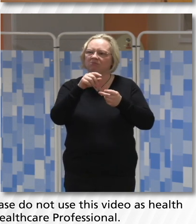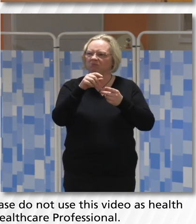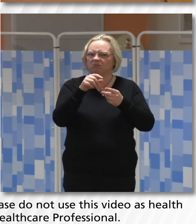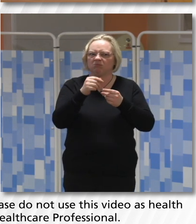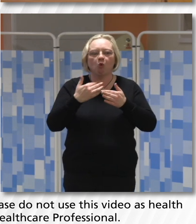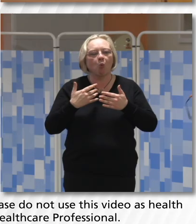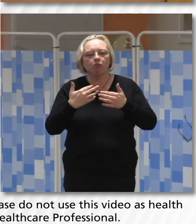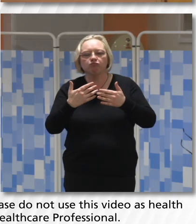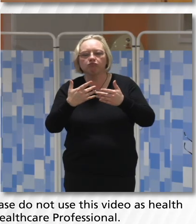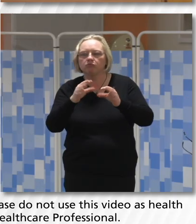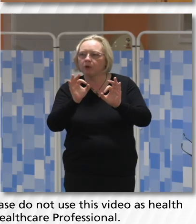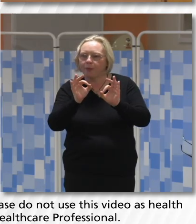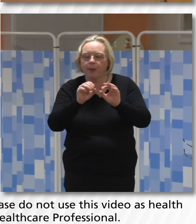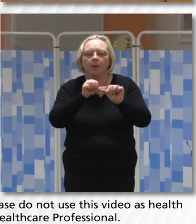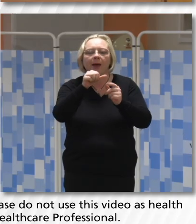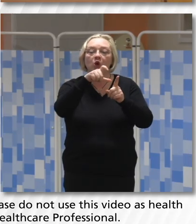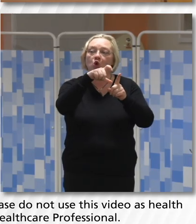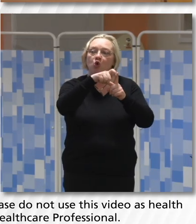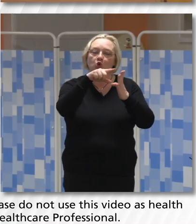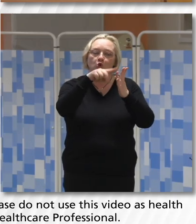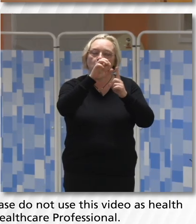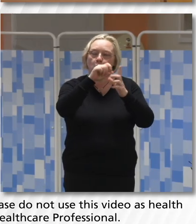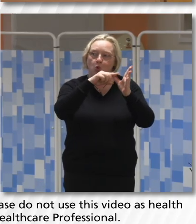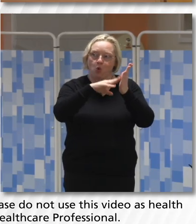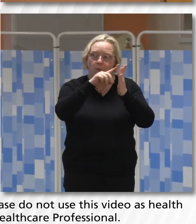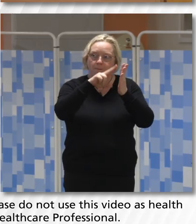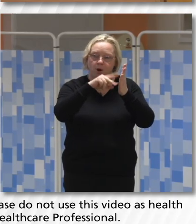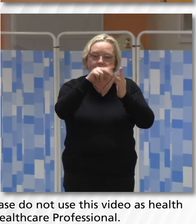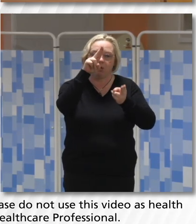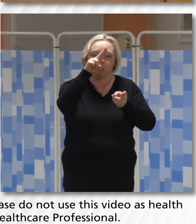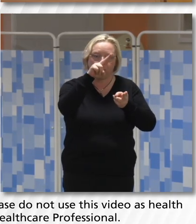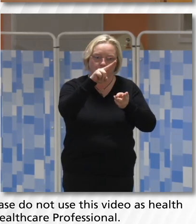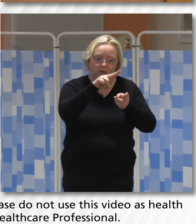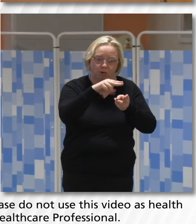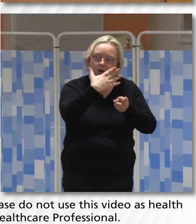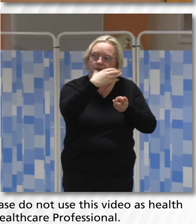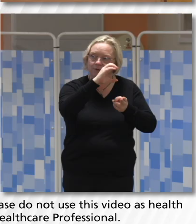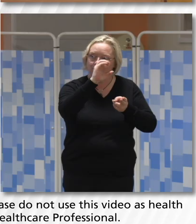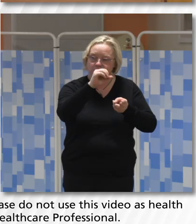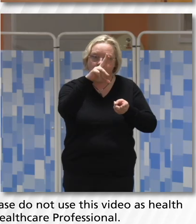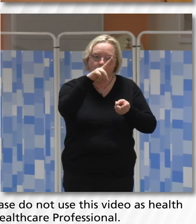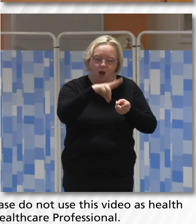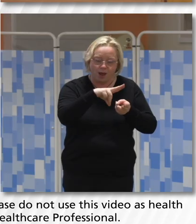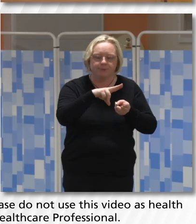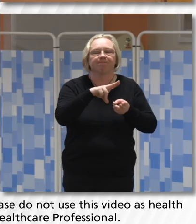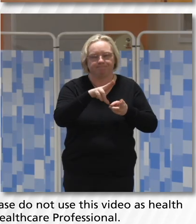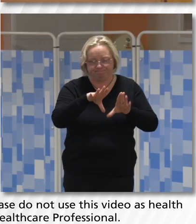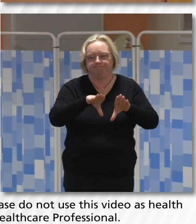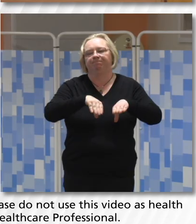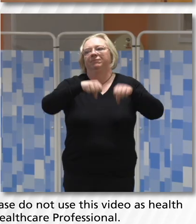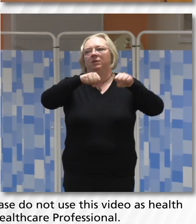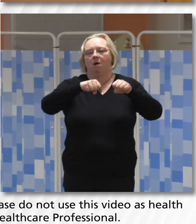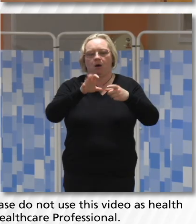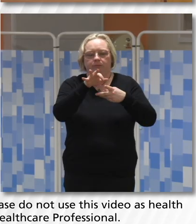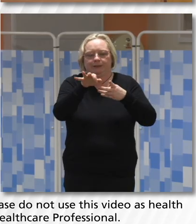like 70%. So a lot is happening in somebody's body before they get a diagnosis. And